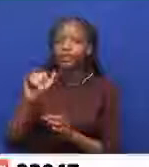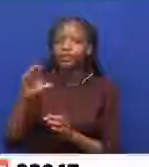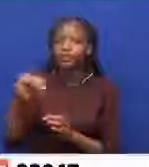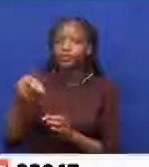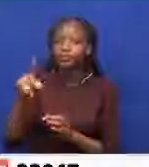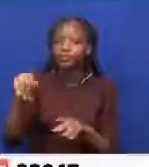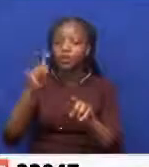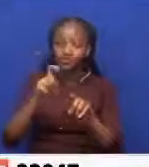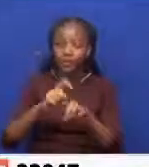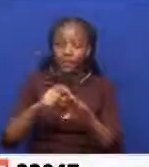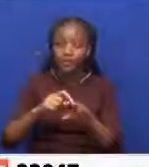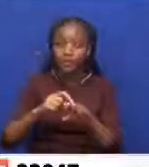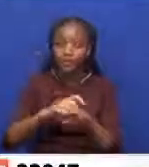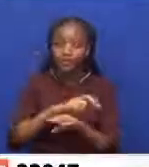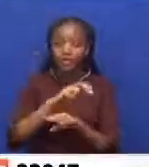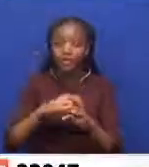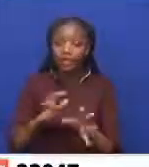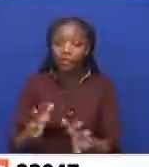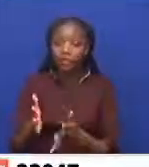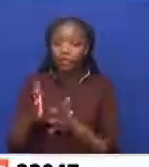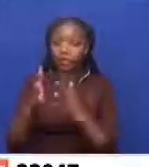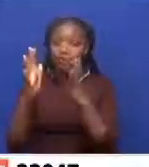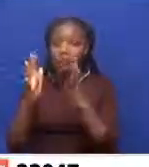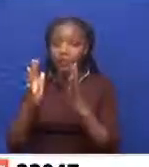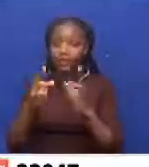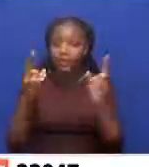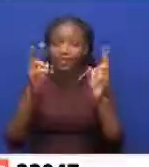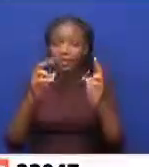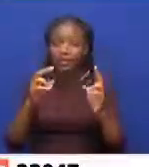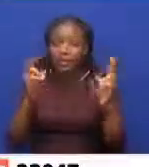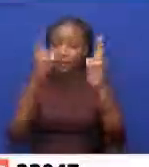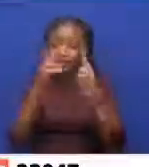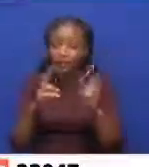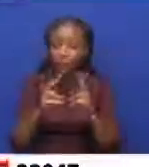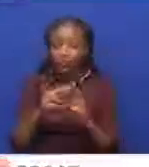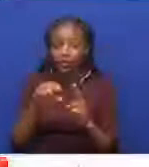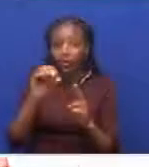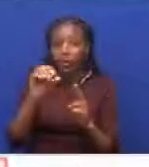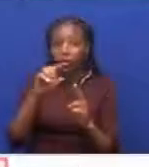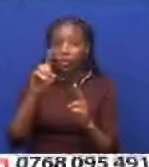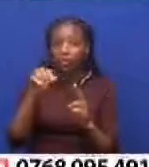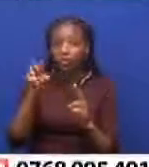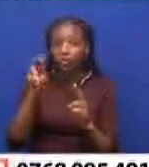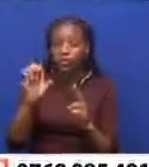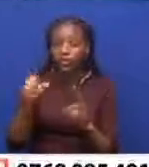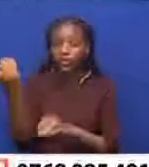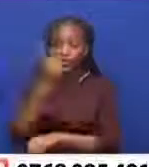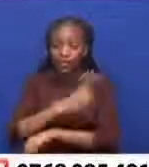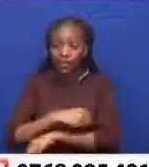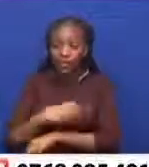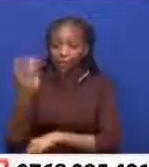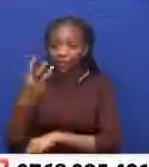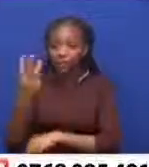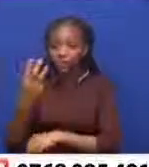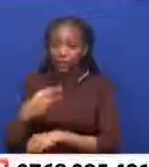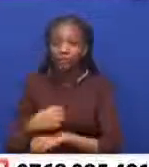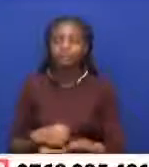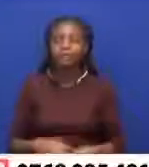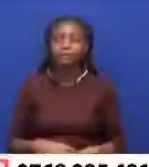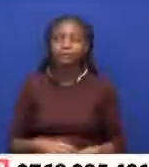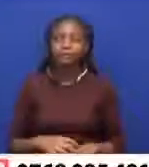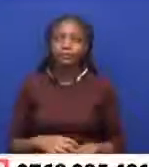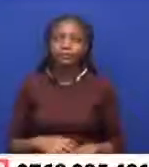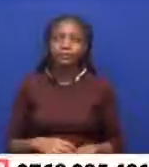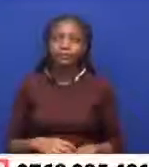Metropolitan marked the International Ozone Day on Wednesday. The event was attended by Nairobi Governor Mike Sonko.